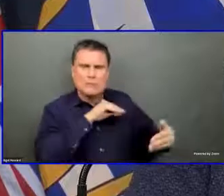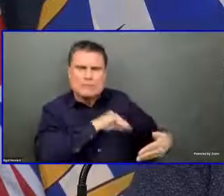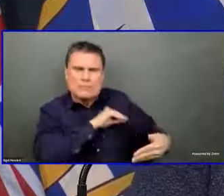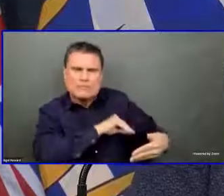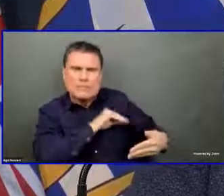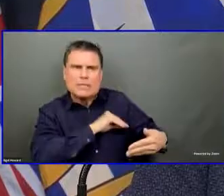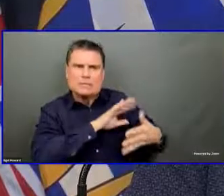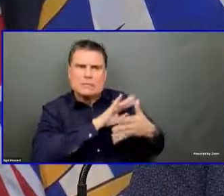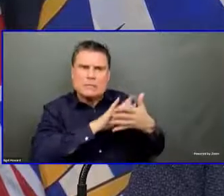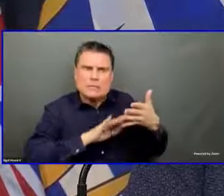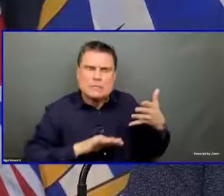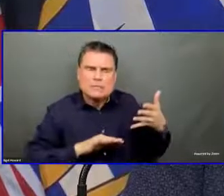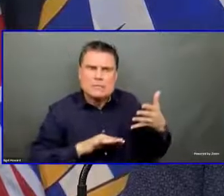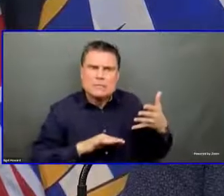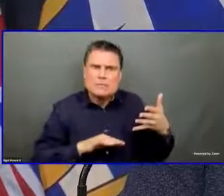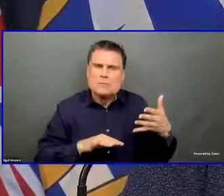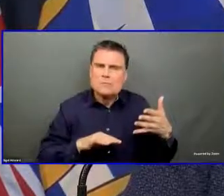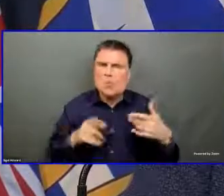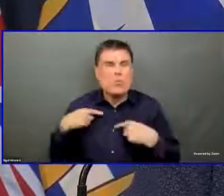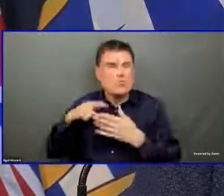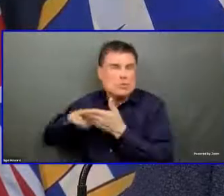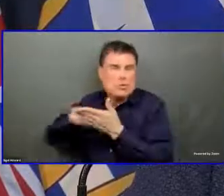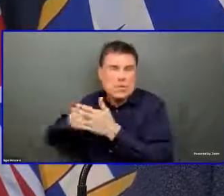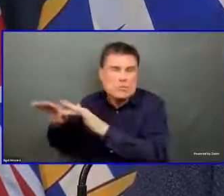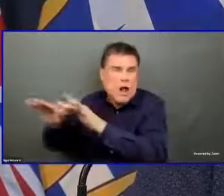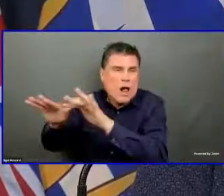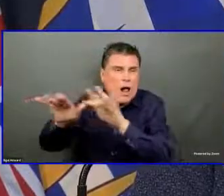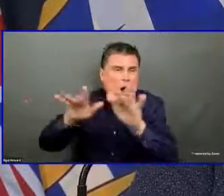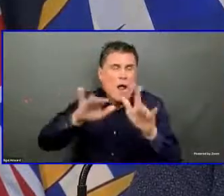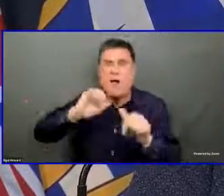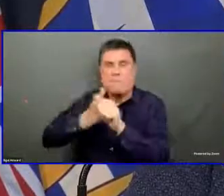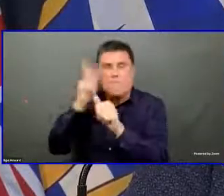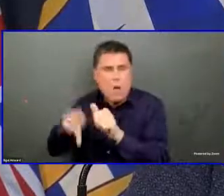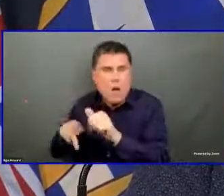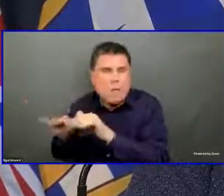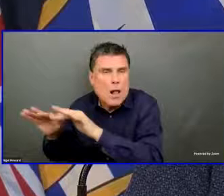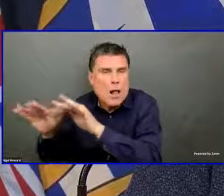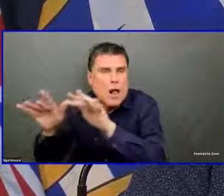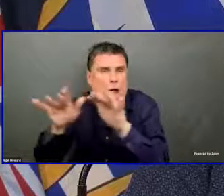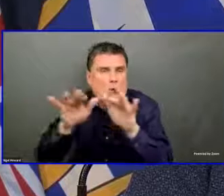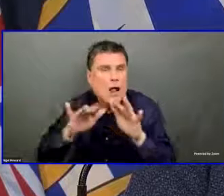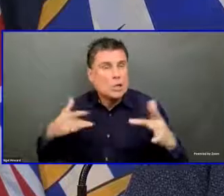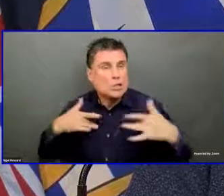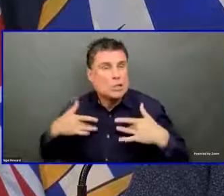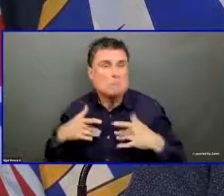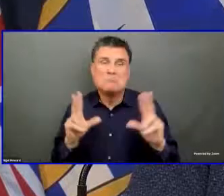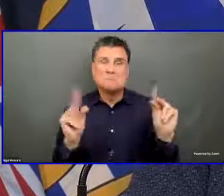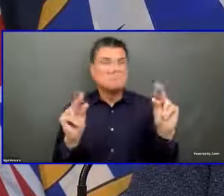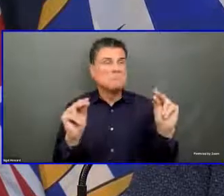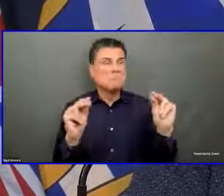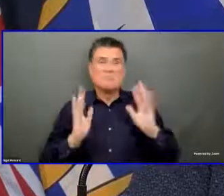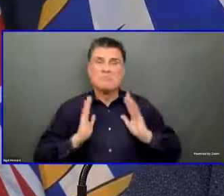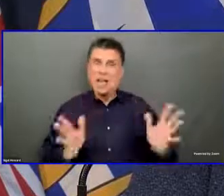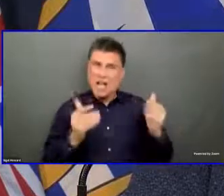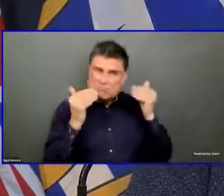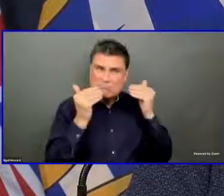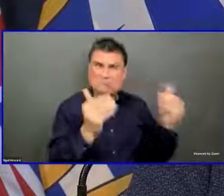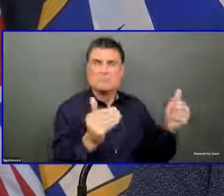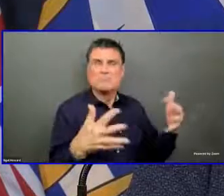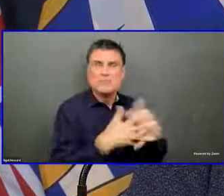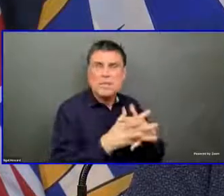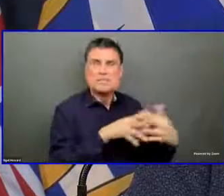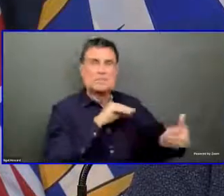clinical follow-up of people. Dr. Deb Money has been leading a study across the country looking at the effects